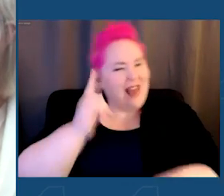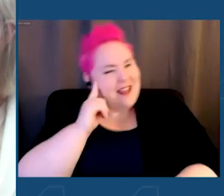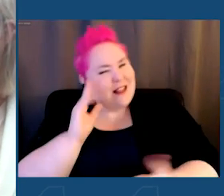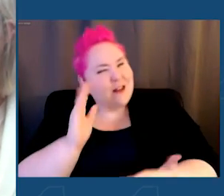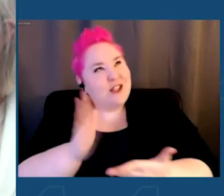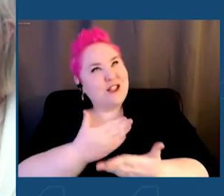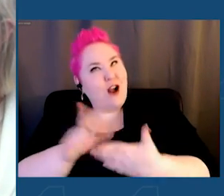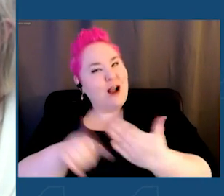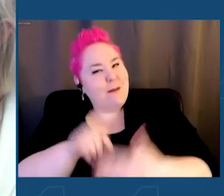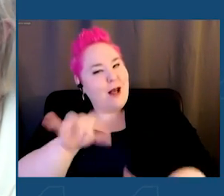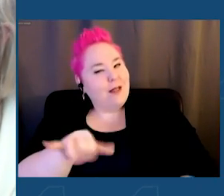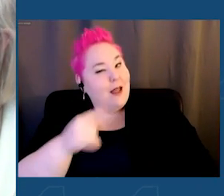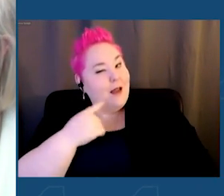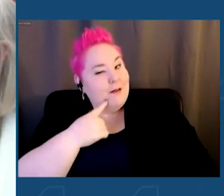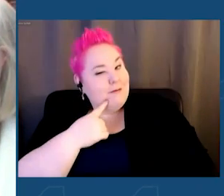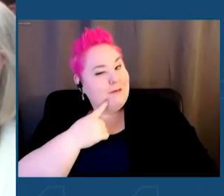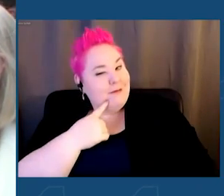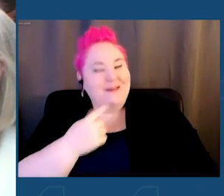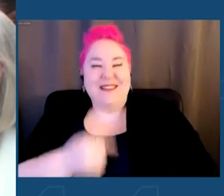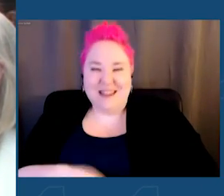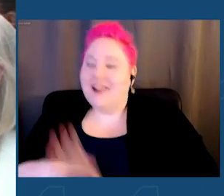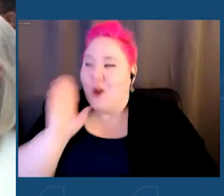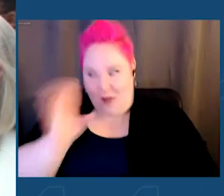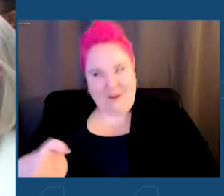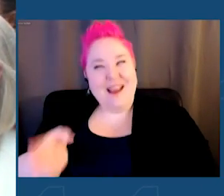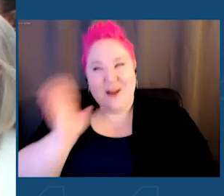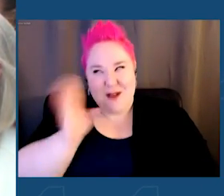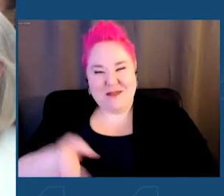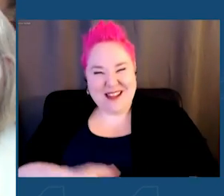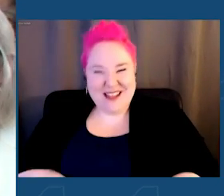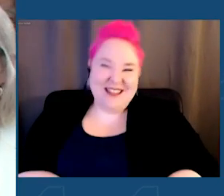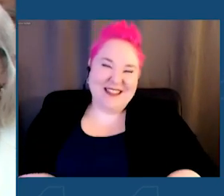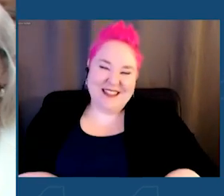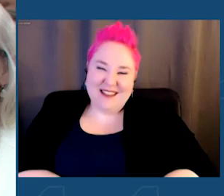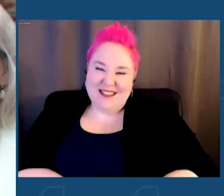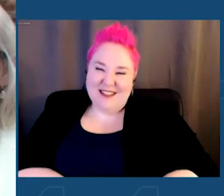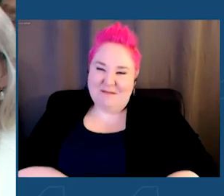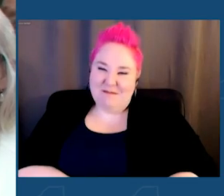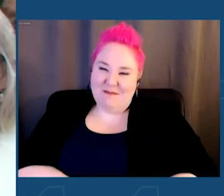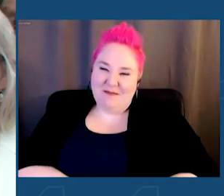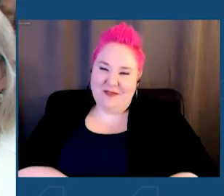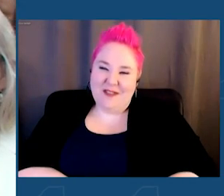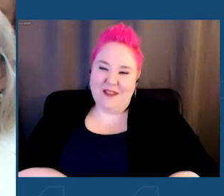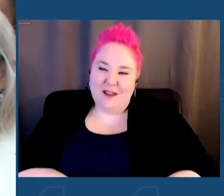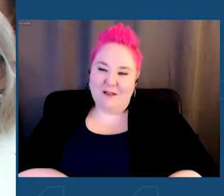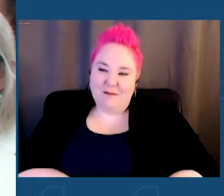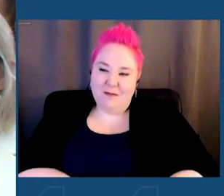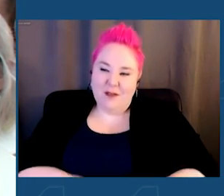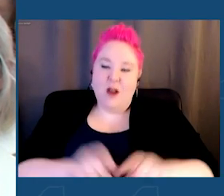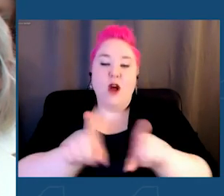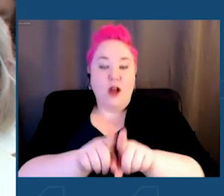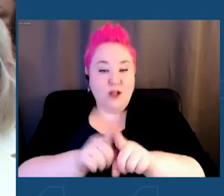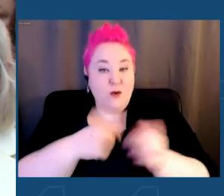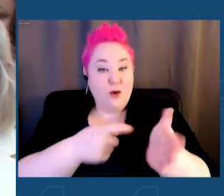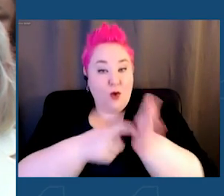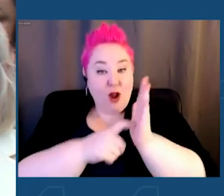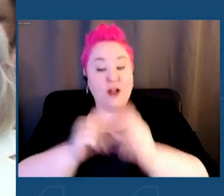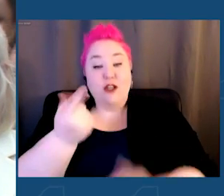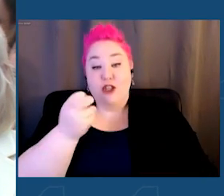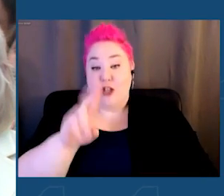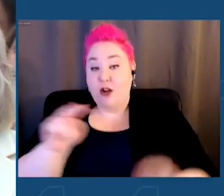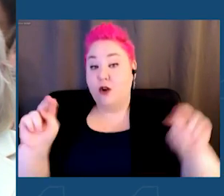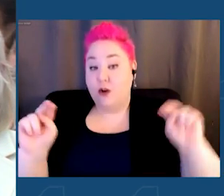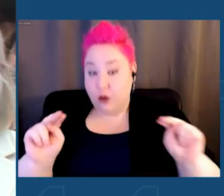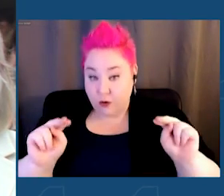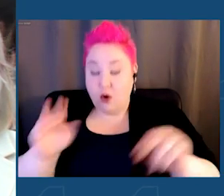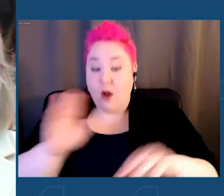coming. Okay? All right, Bill? There will be. All right. Also, we're going to be requiring gender-neutral language on state